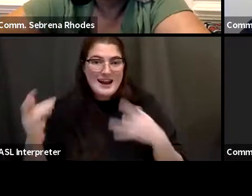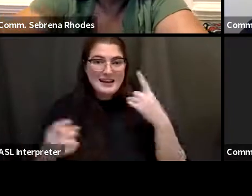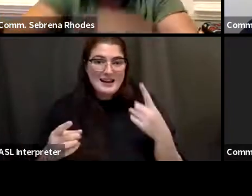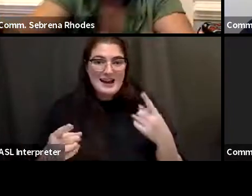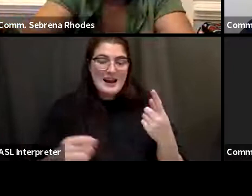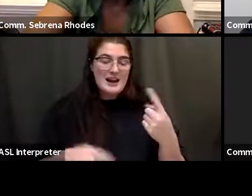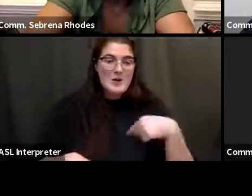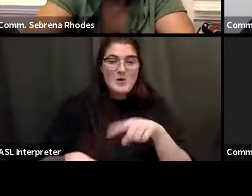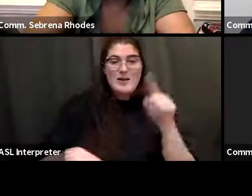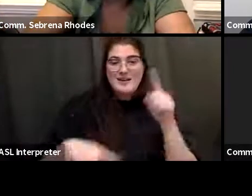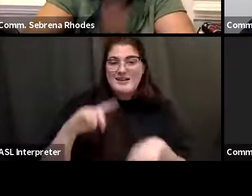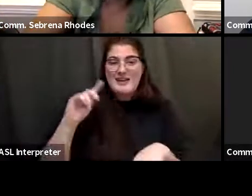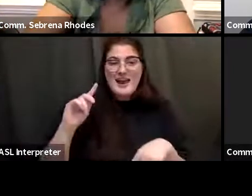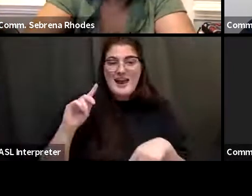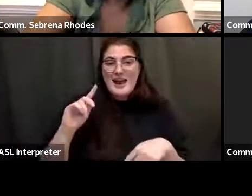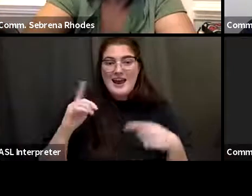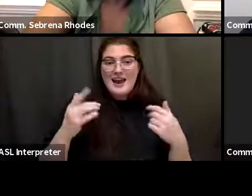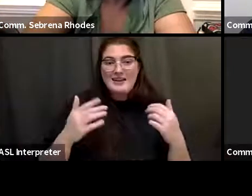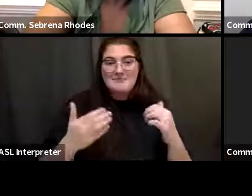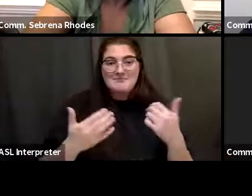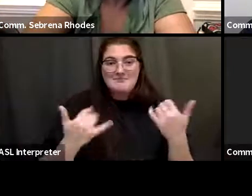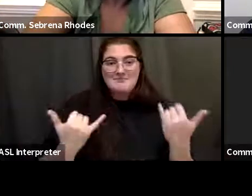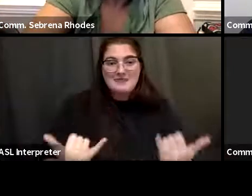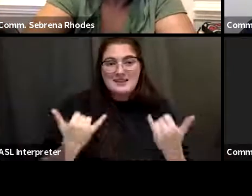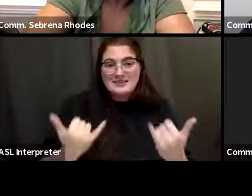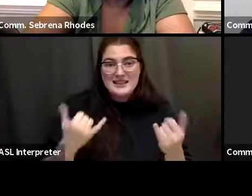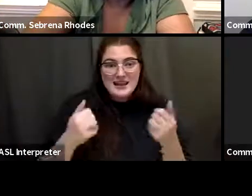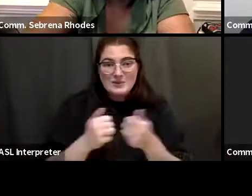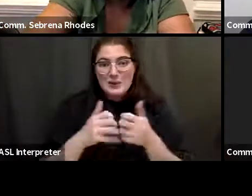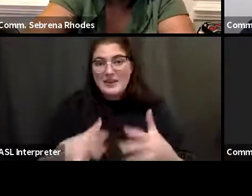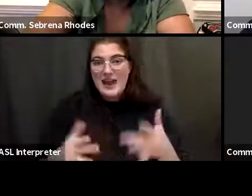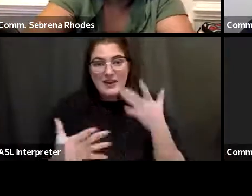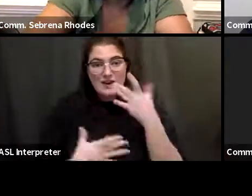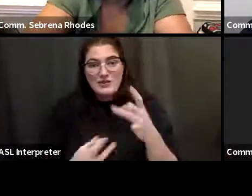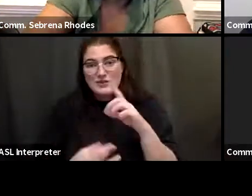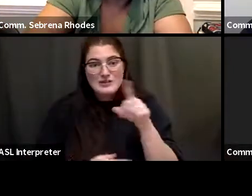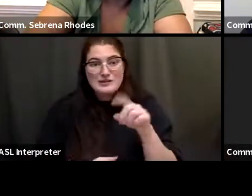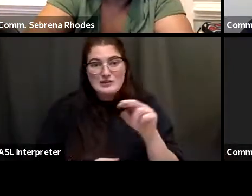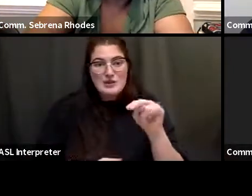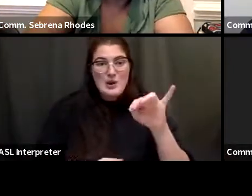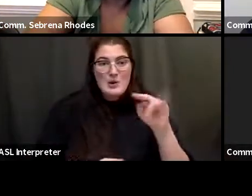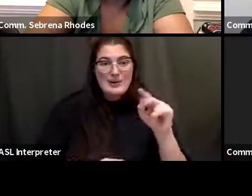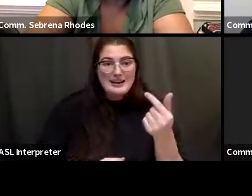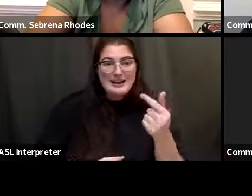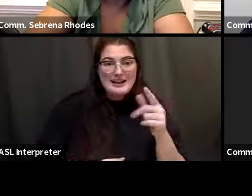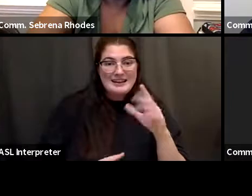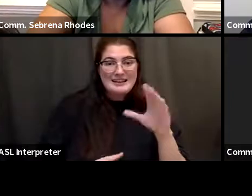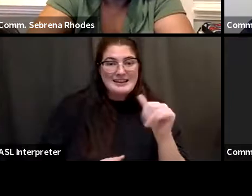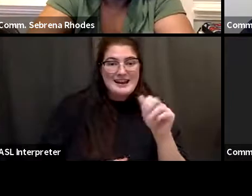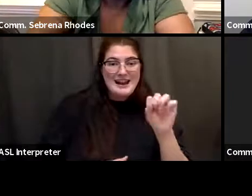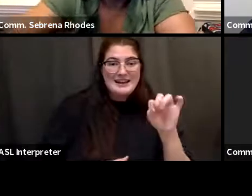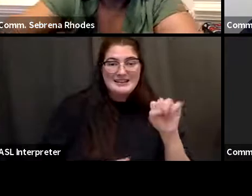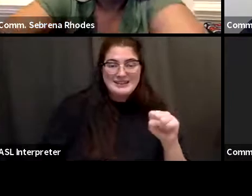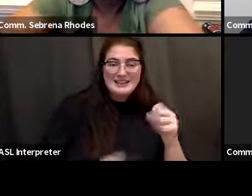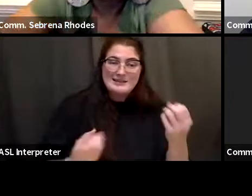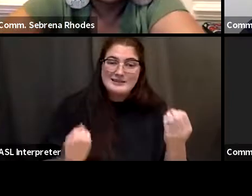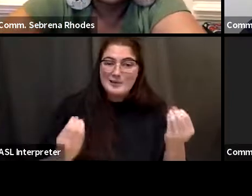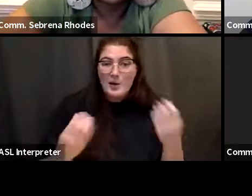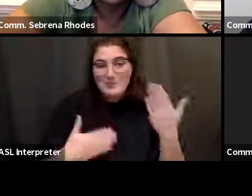can't exist without interesting zoning cases. And after one wraps up, we got to go right into the next one. So